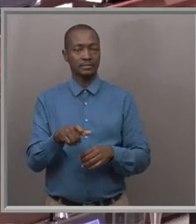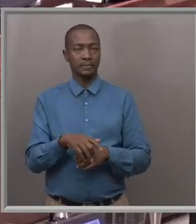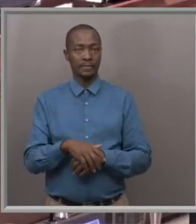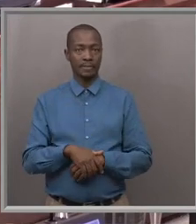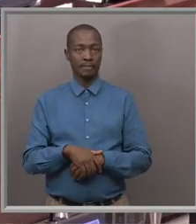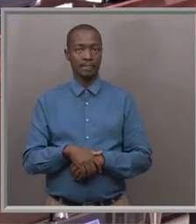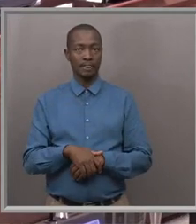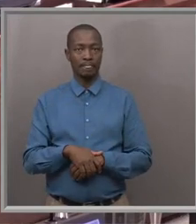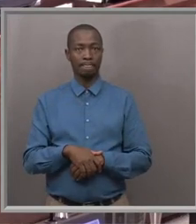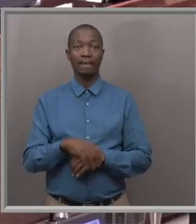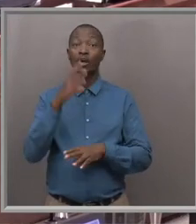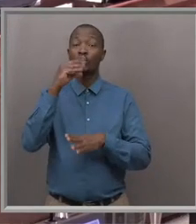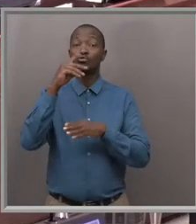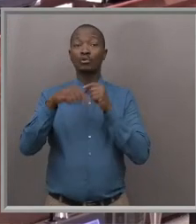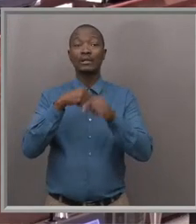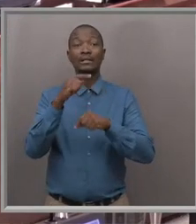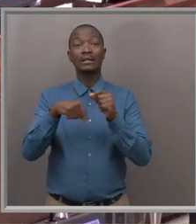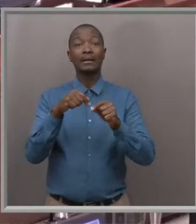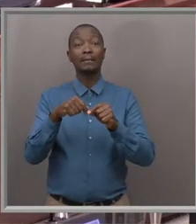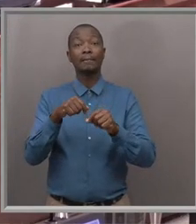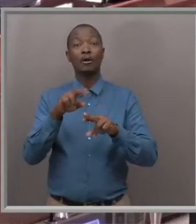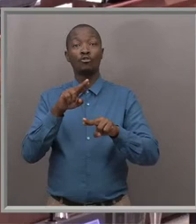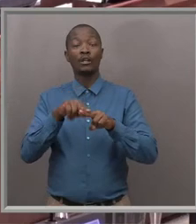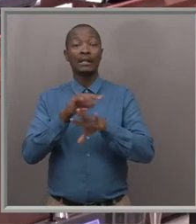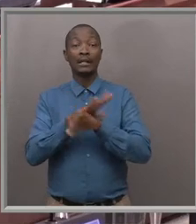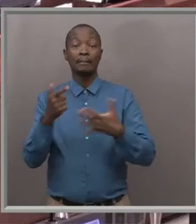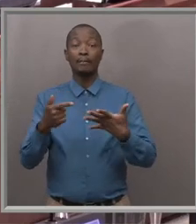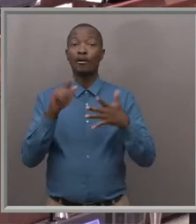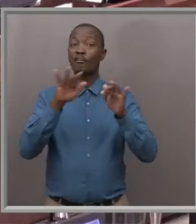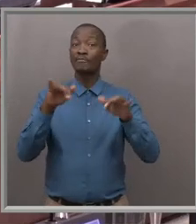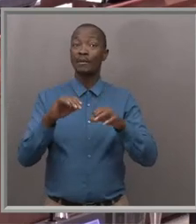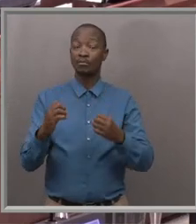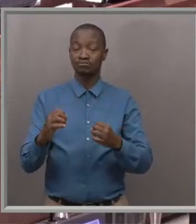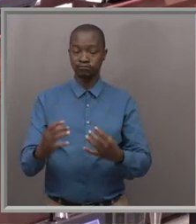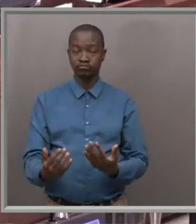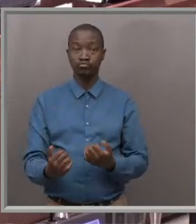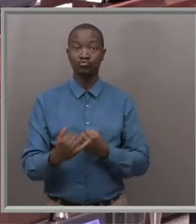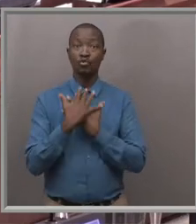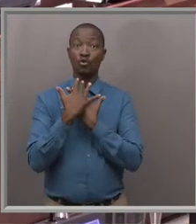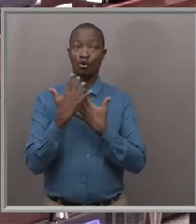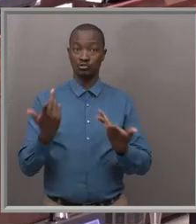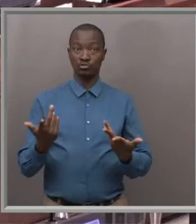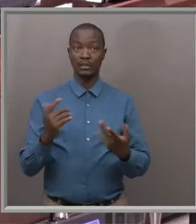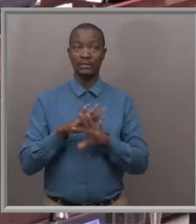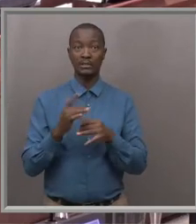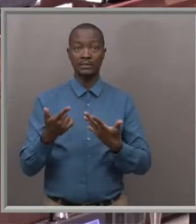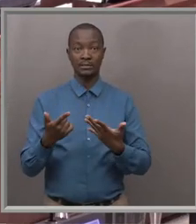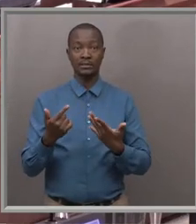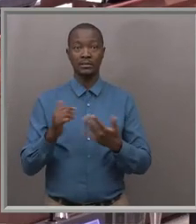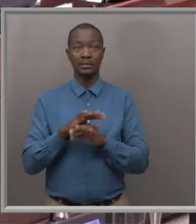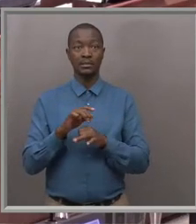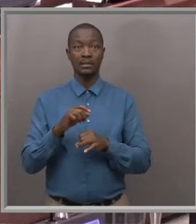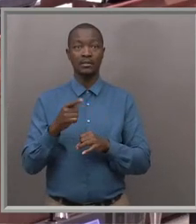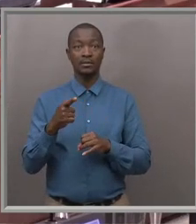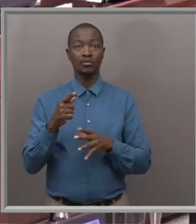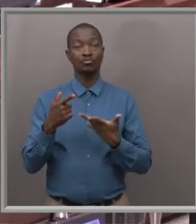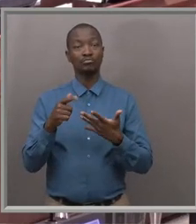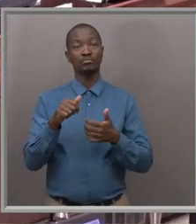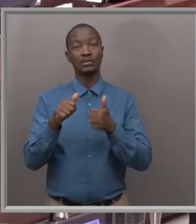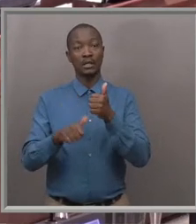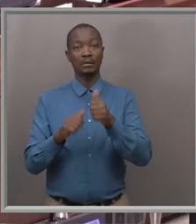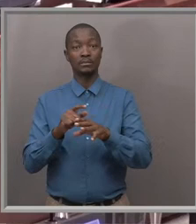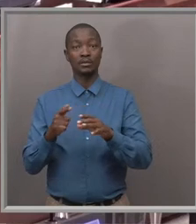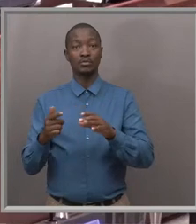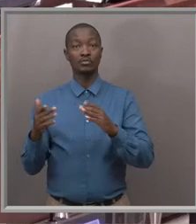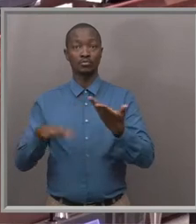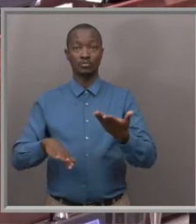Talking about the number of people who contracted coronavirus and subsequently those who died to